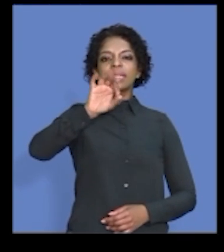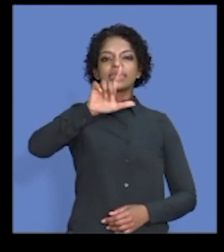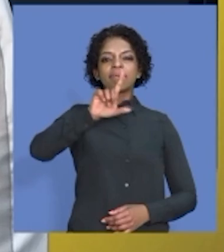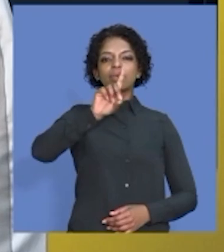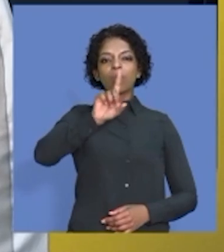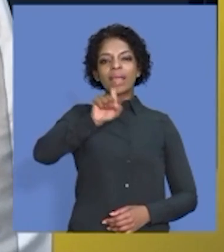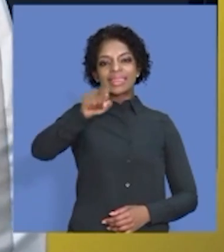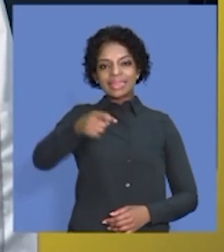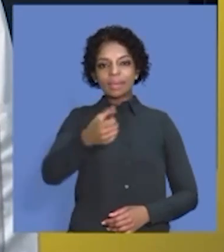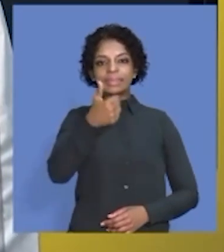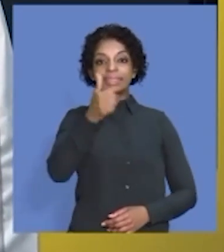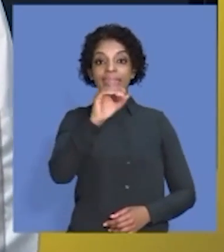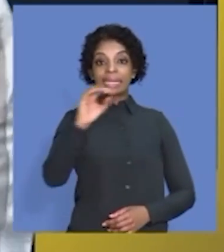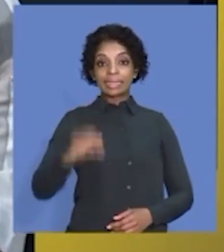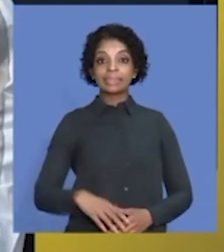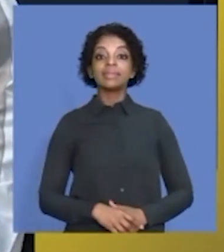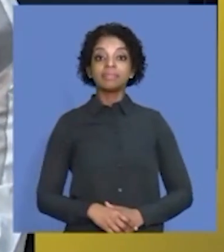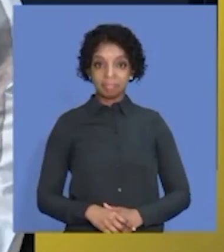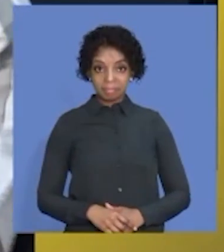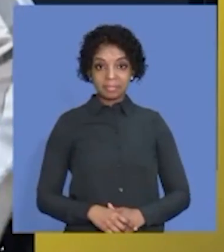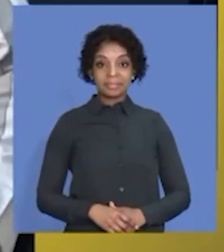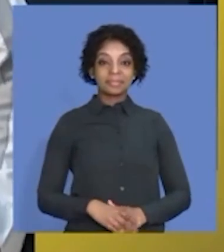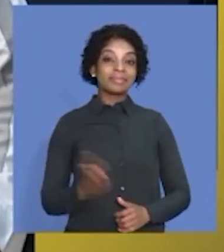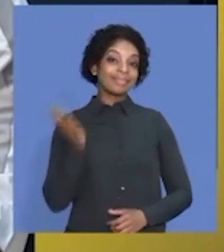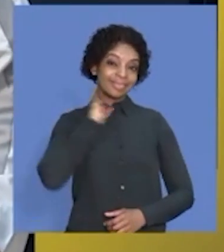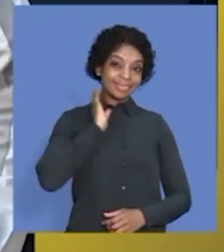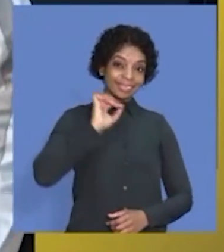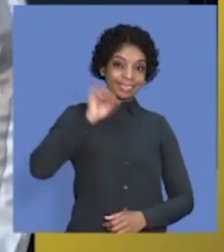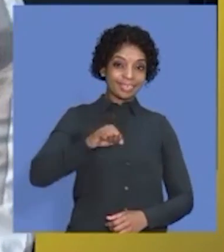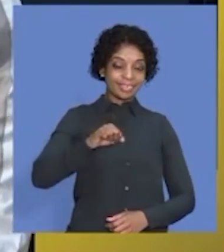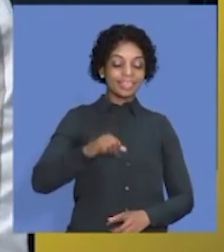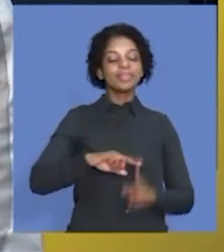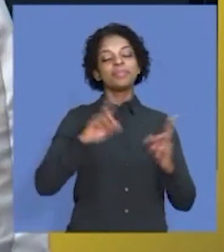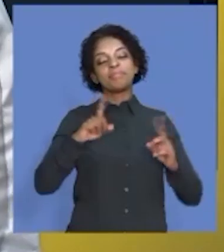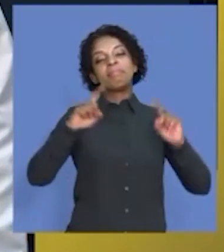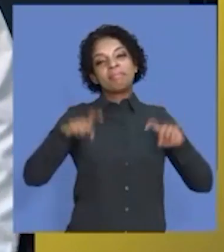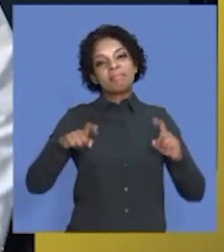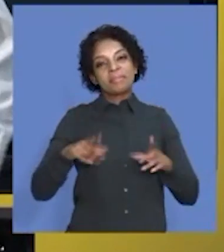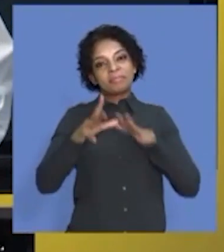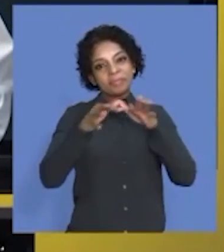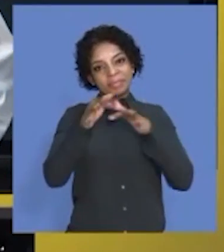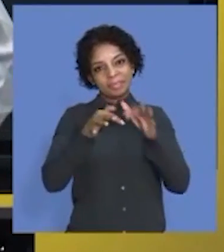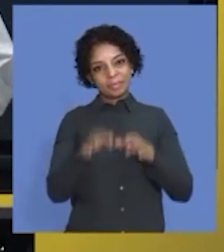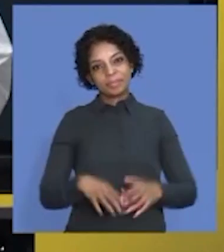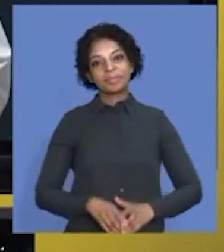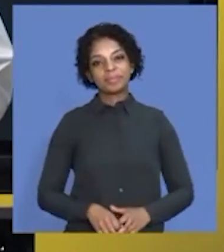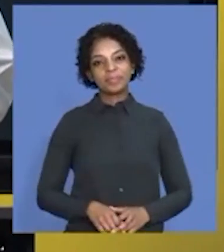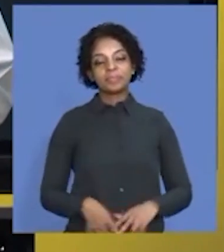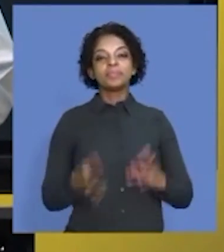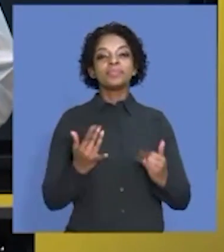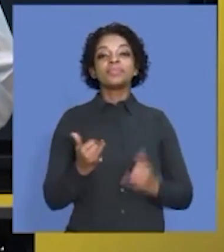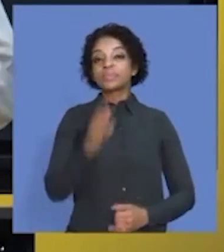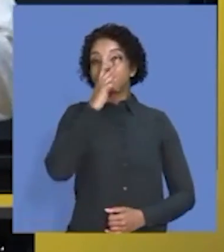1,371,600. Okay? Intensive, but yes, you have to know it. So what you can see now is that we have to